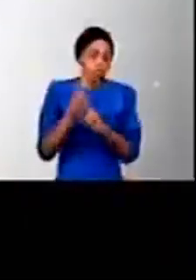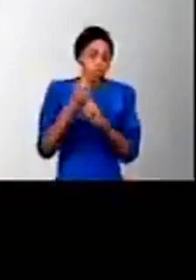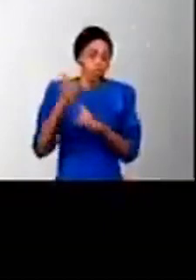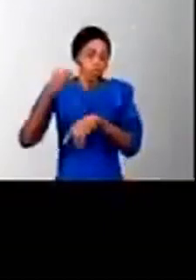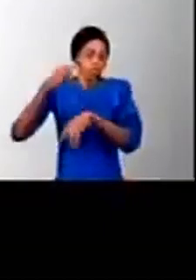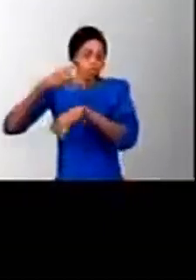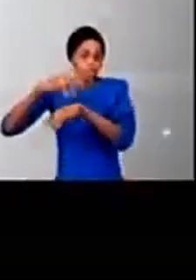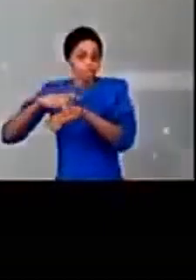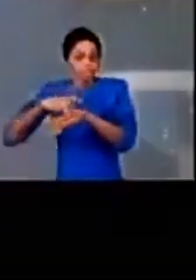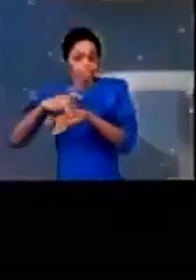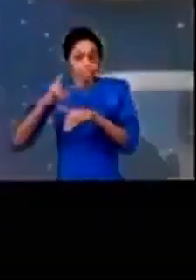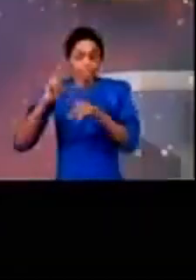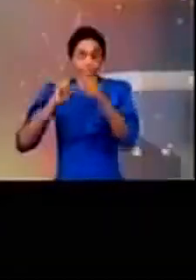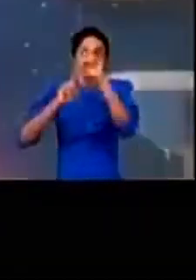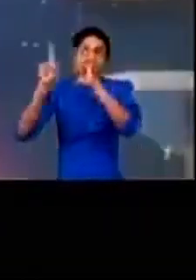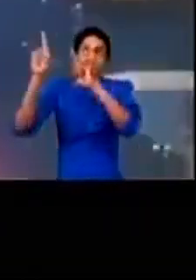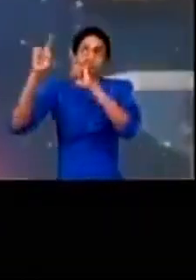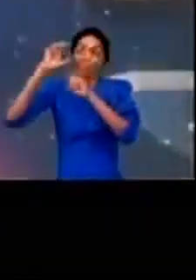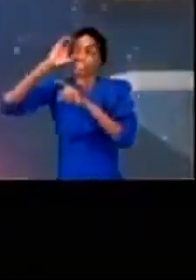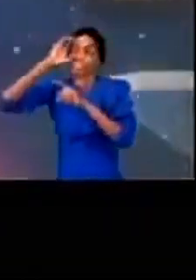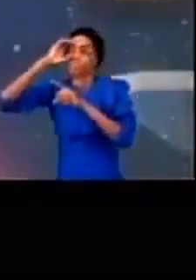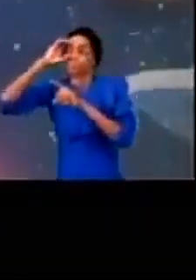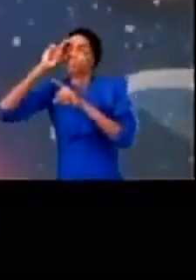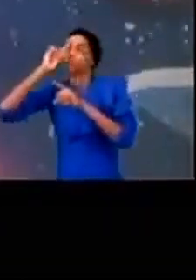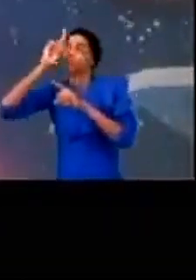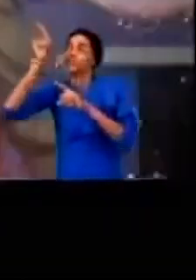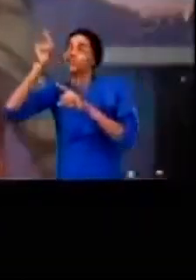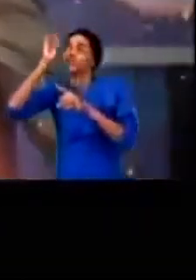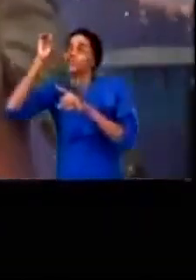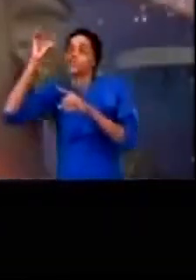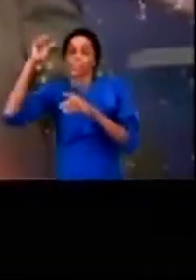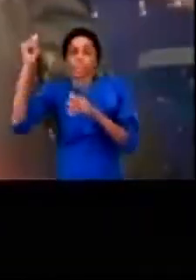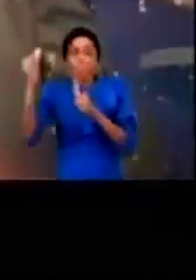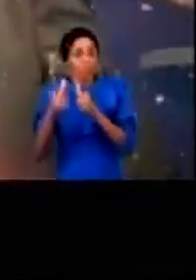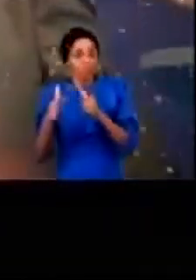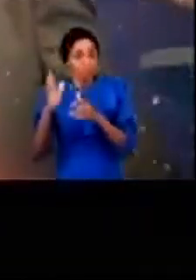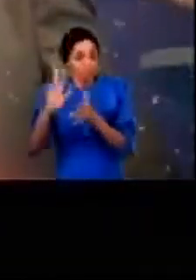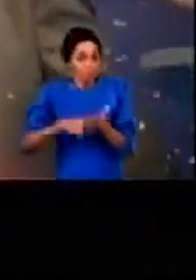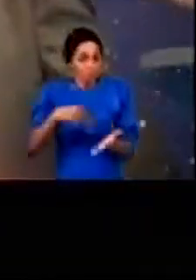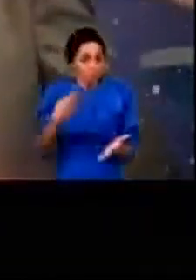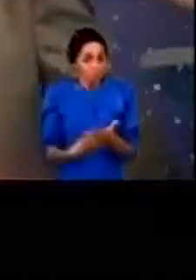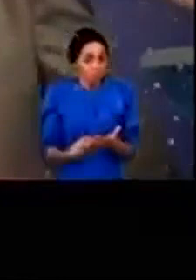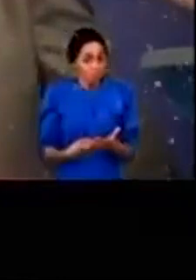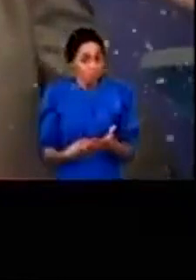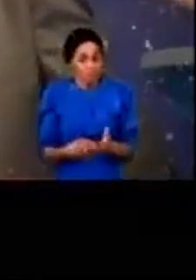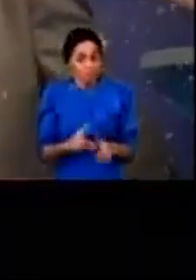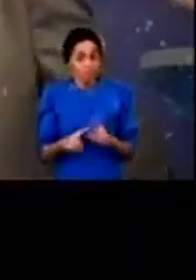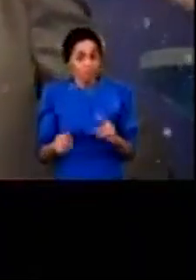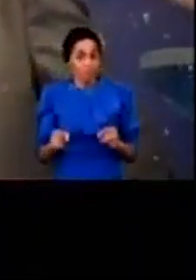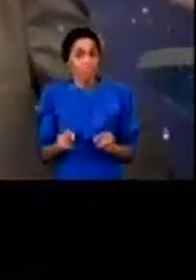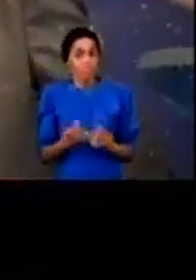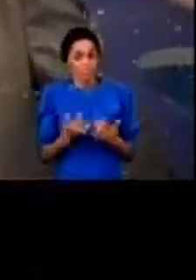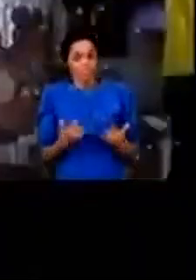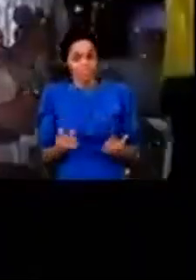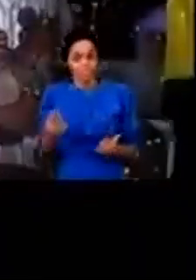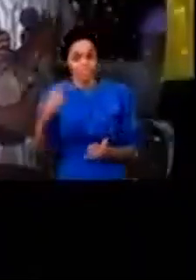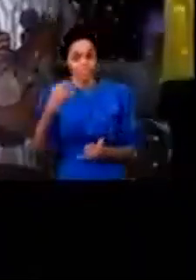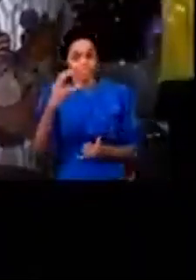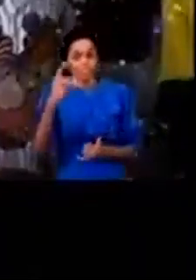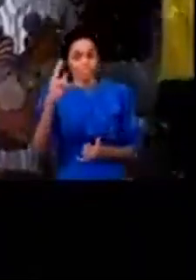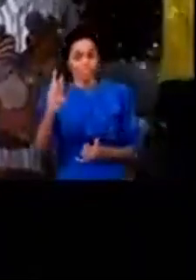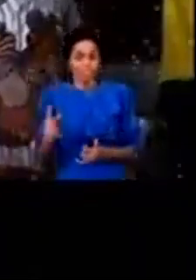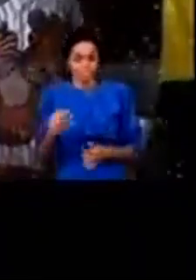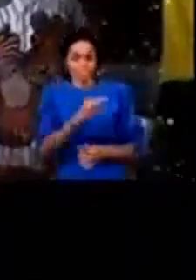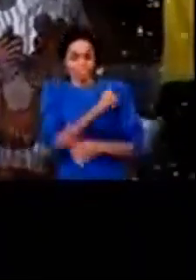not. GCK Authority has announced the next level move. Christ comes and intervenes in your life. In